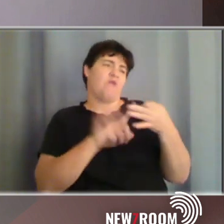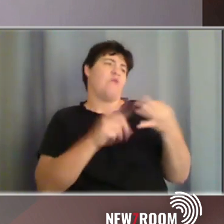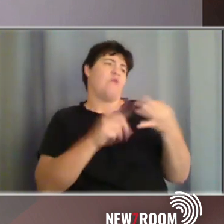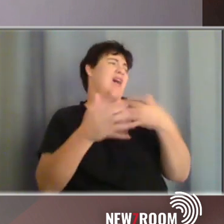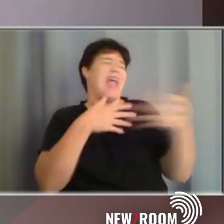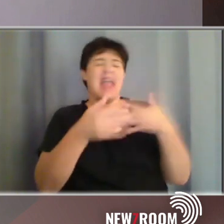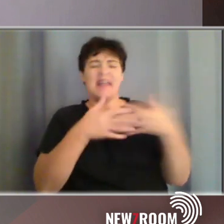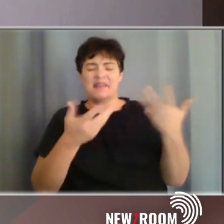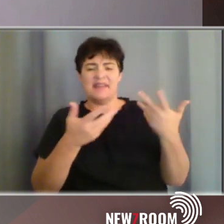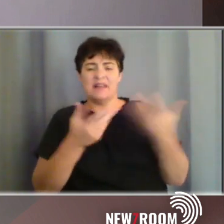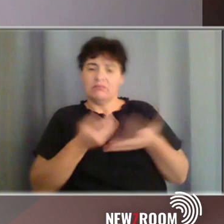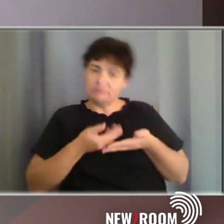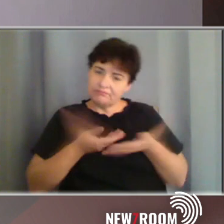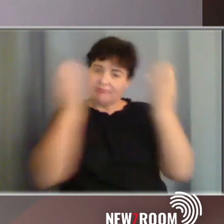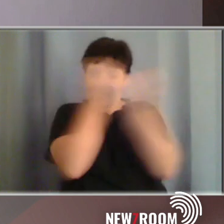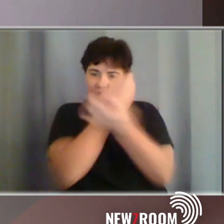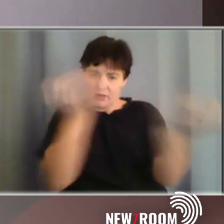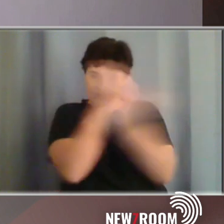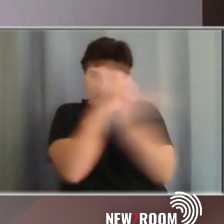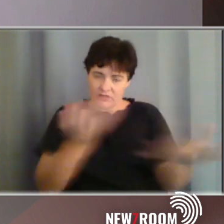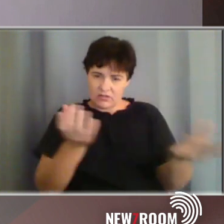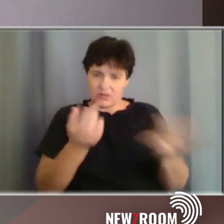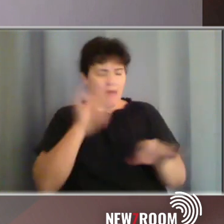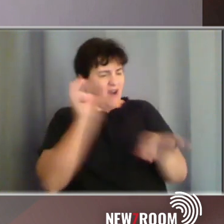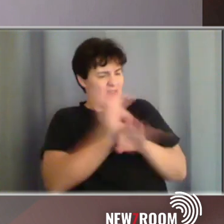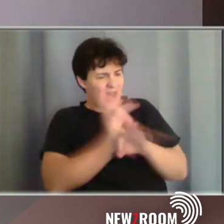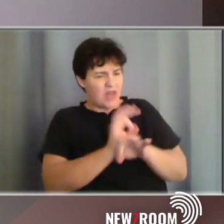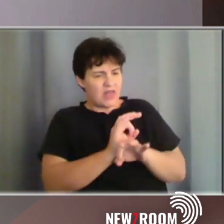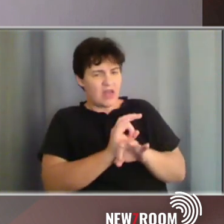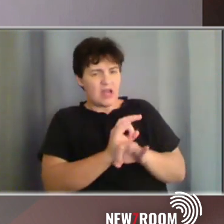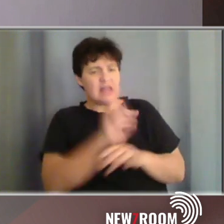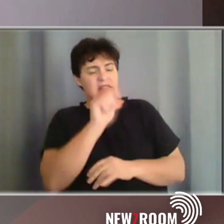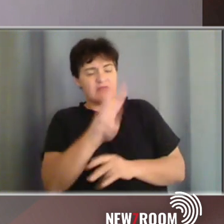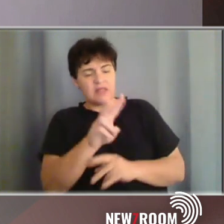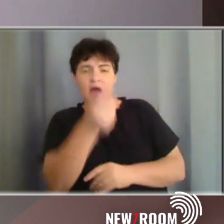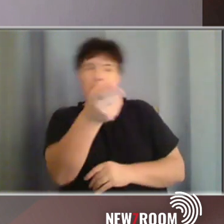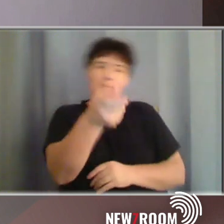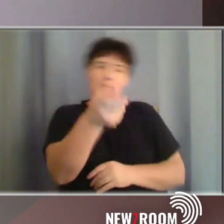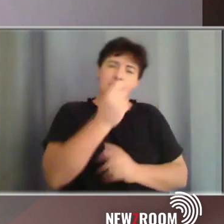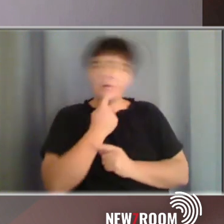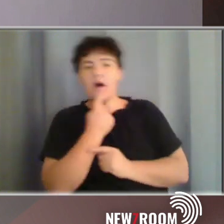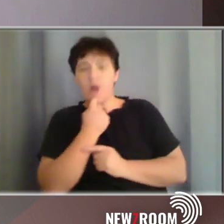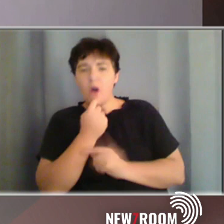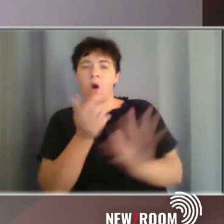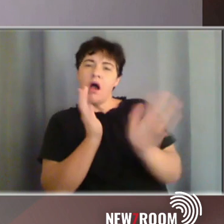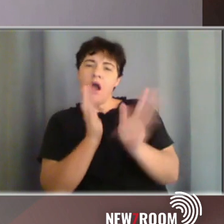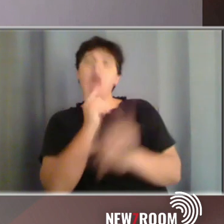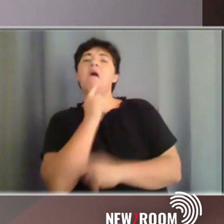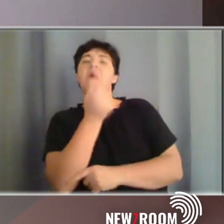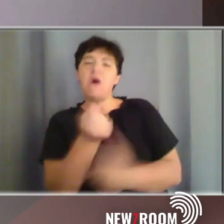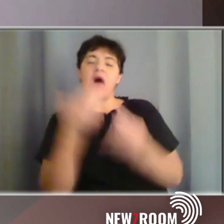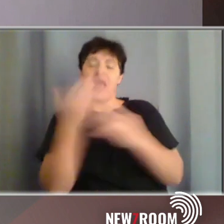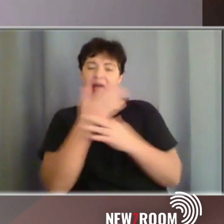is releasing information. My father should be able to open a TV and have access. A deaf